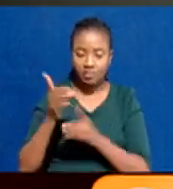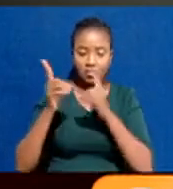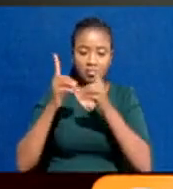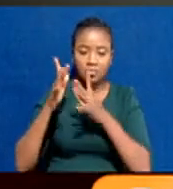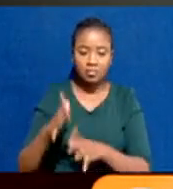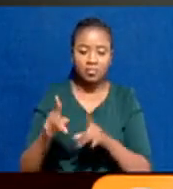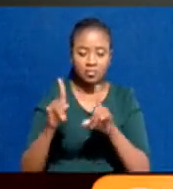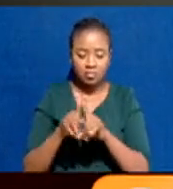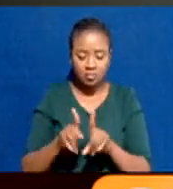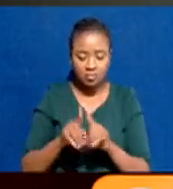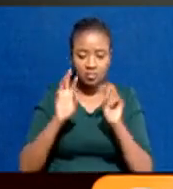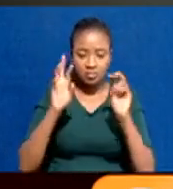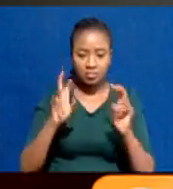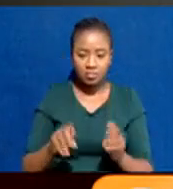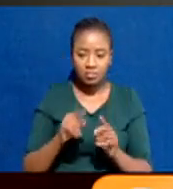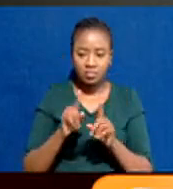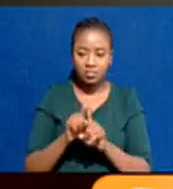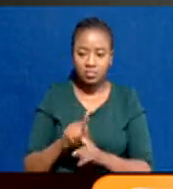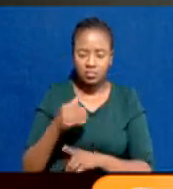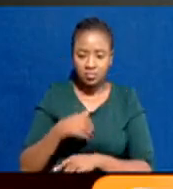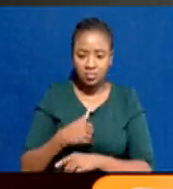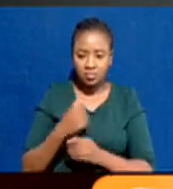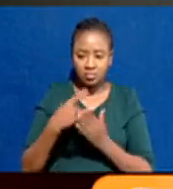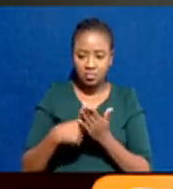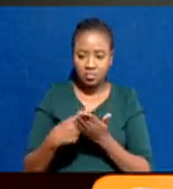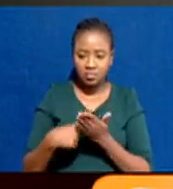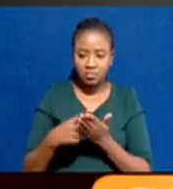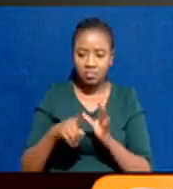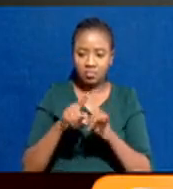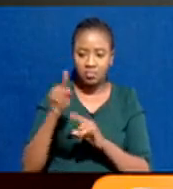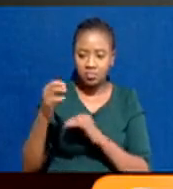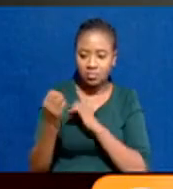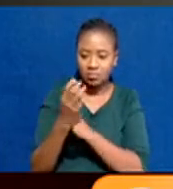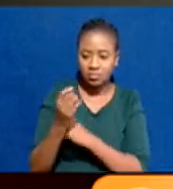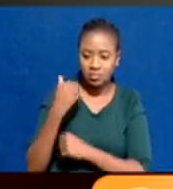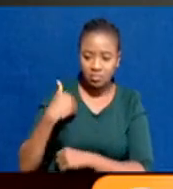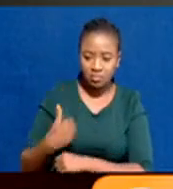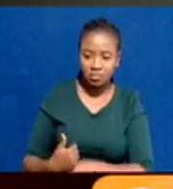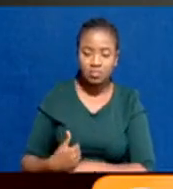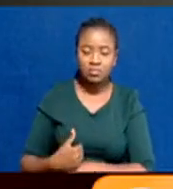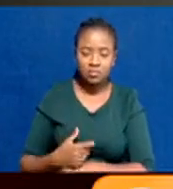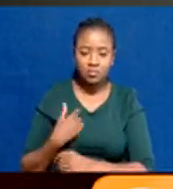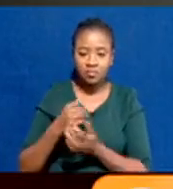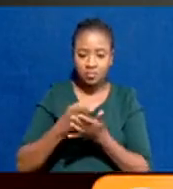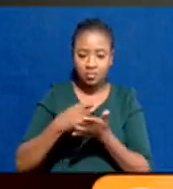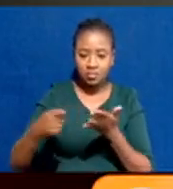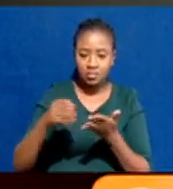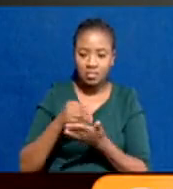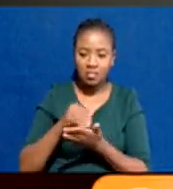of the same, and we had a discussion, and he advised me to write to him an advisory